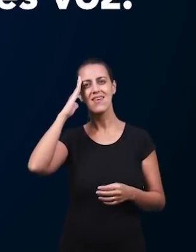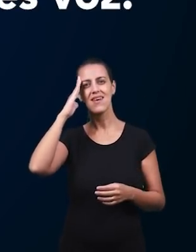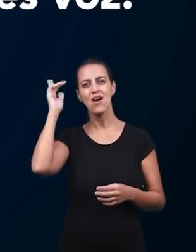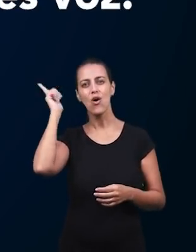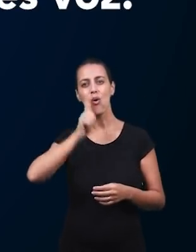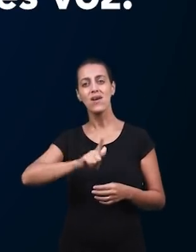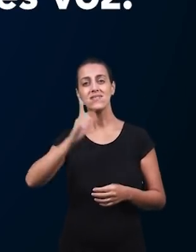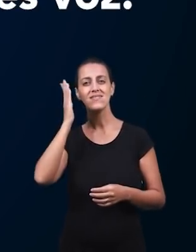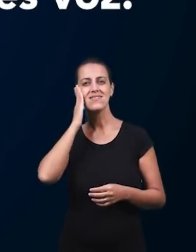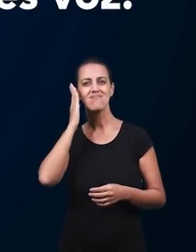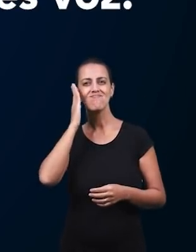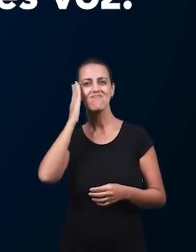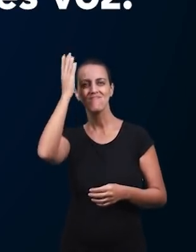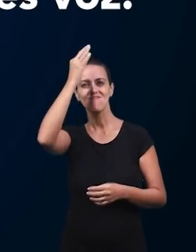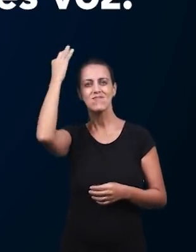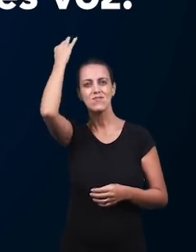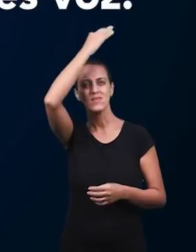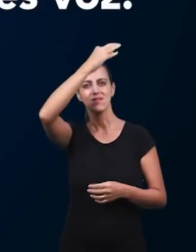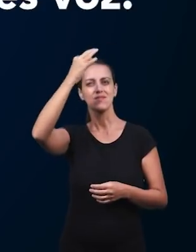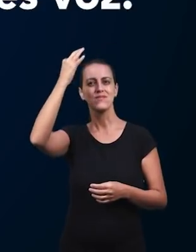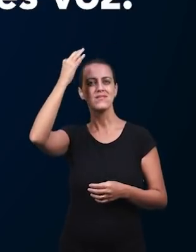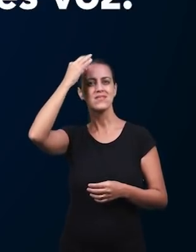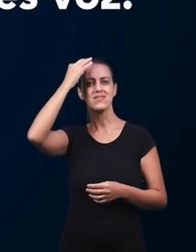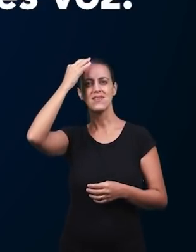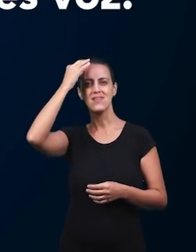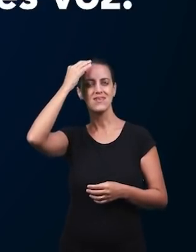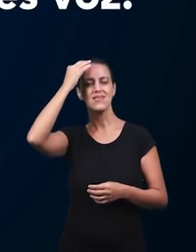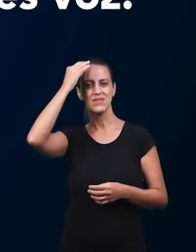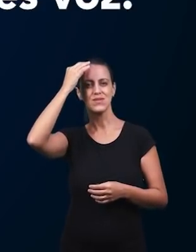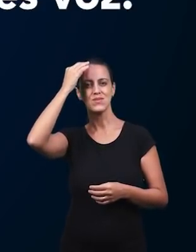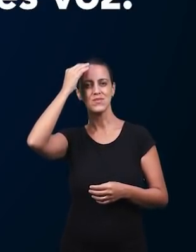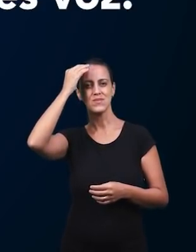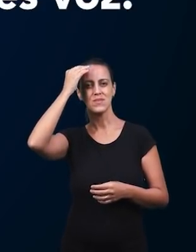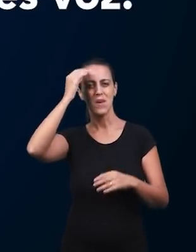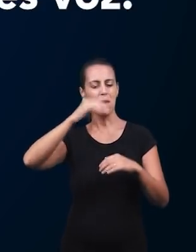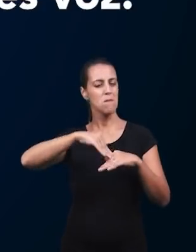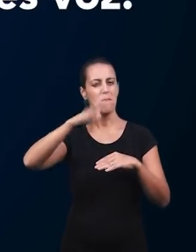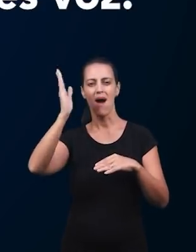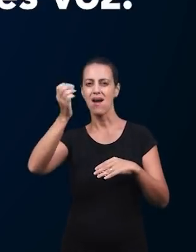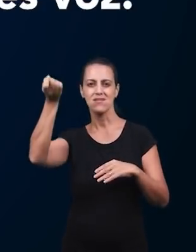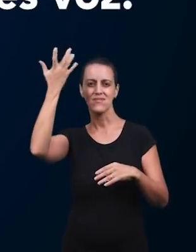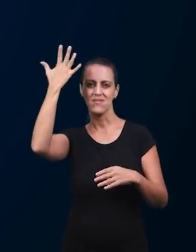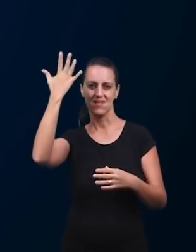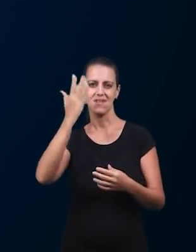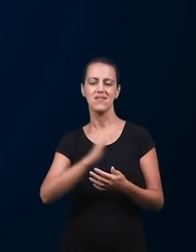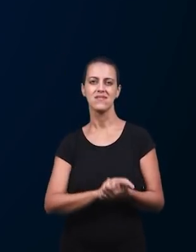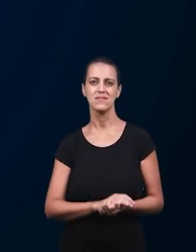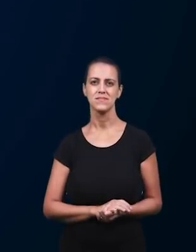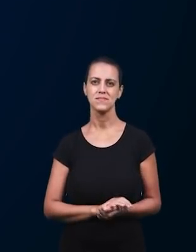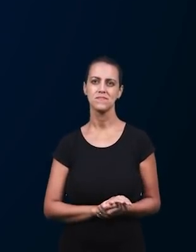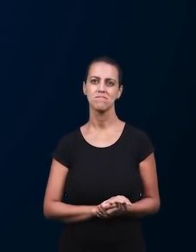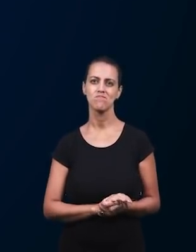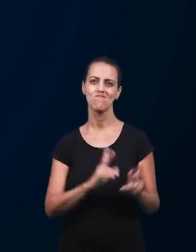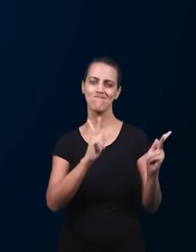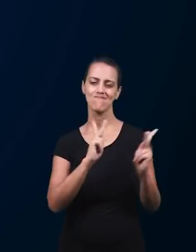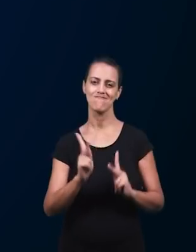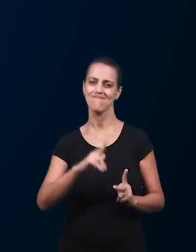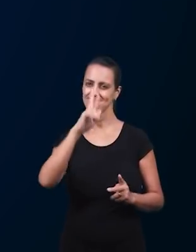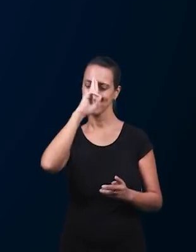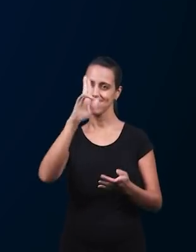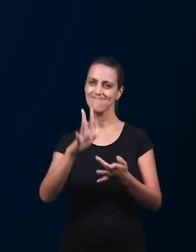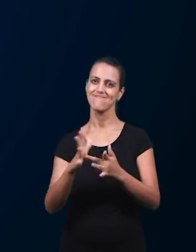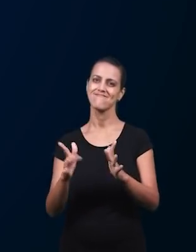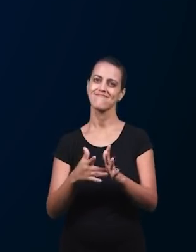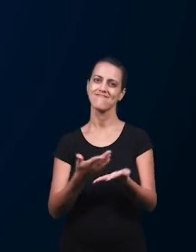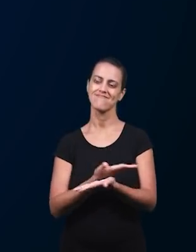beyond the scope of just listening to one single voice. Peace of the Lord to all my brothers